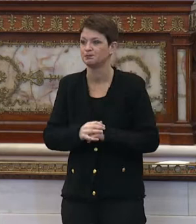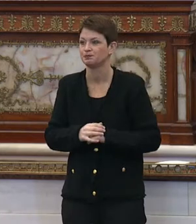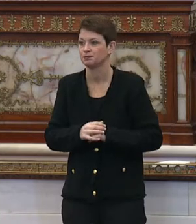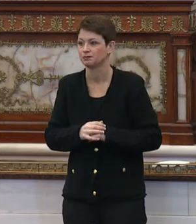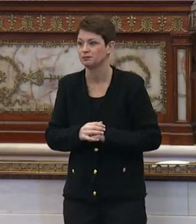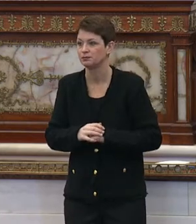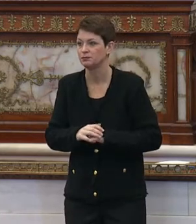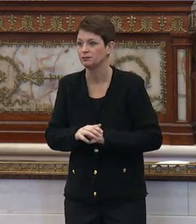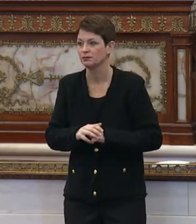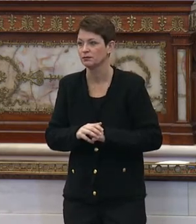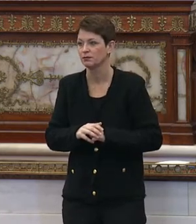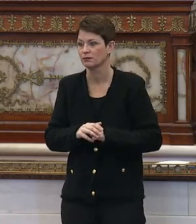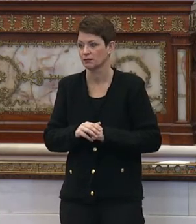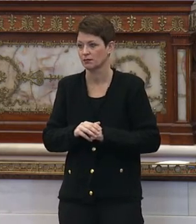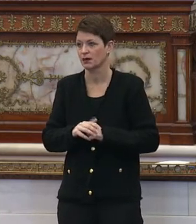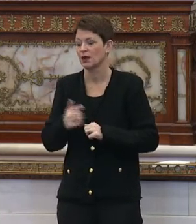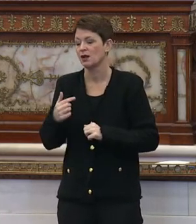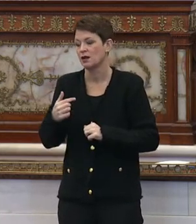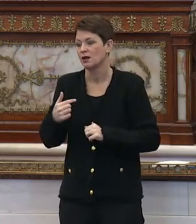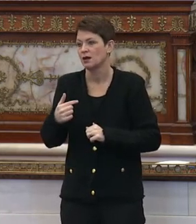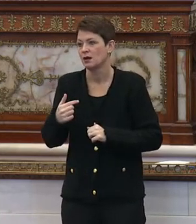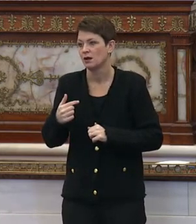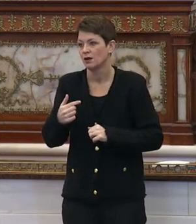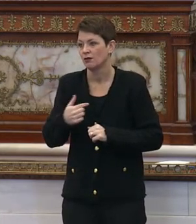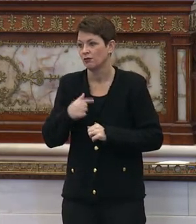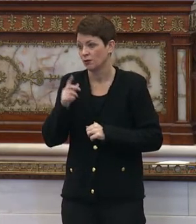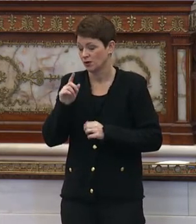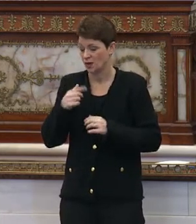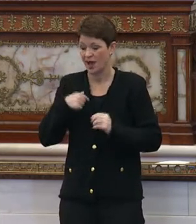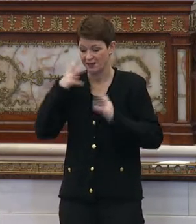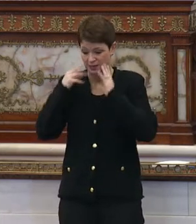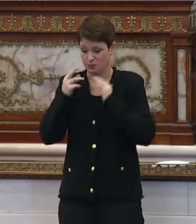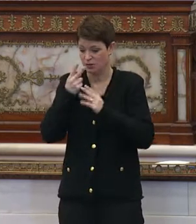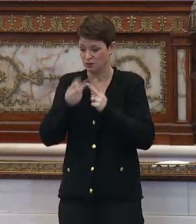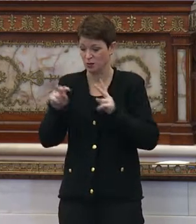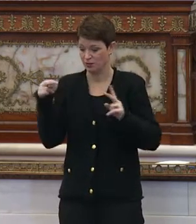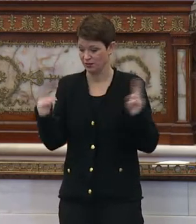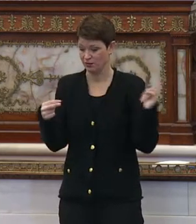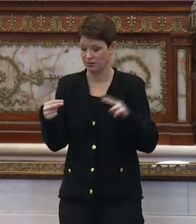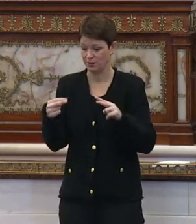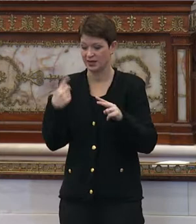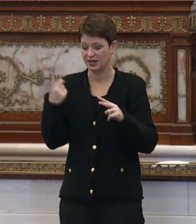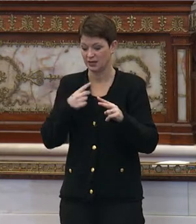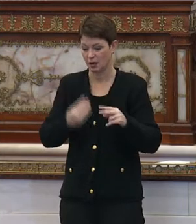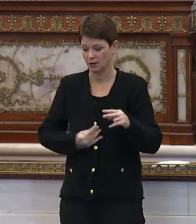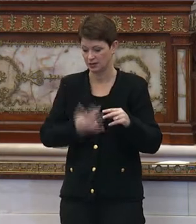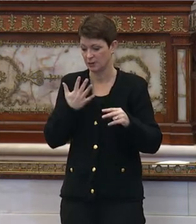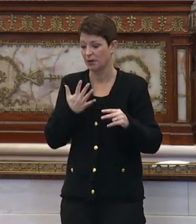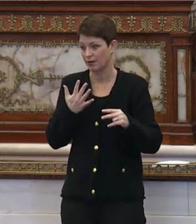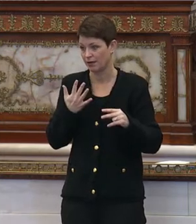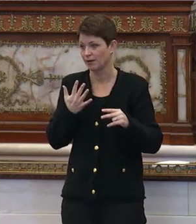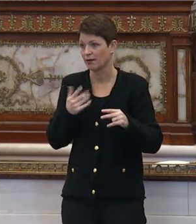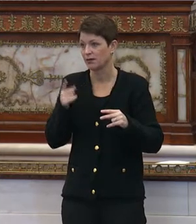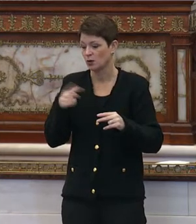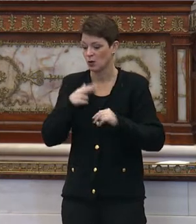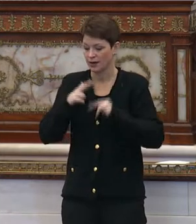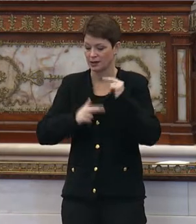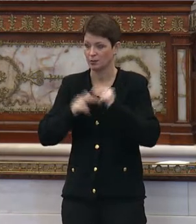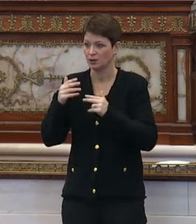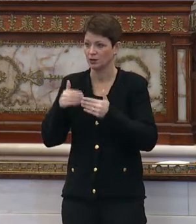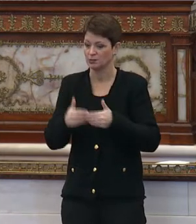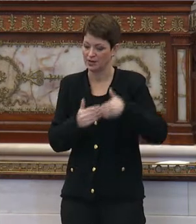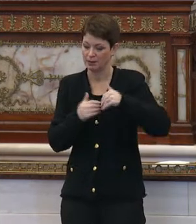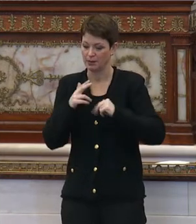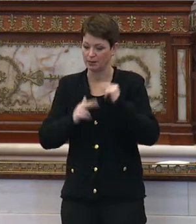that side of the equation, it is always compelling that you want to build, baby,